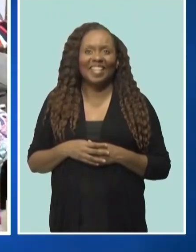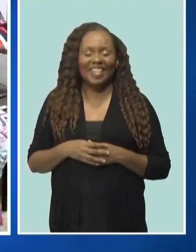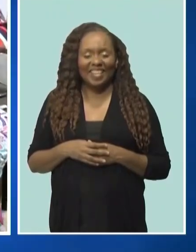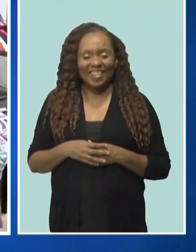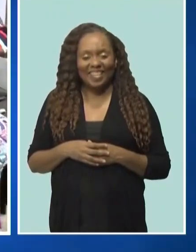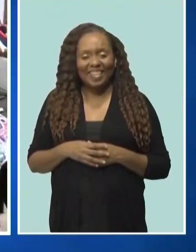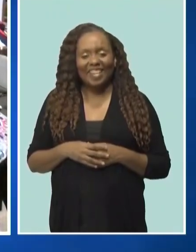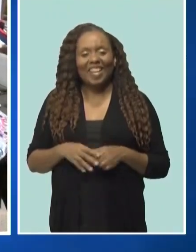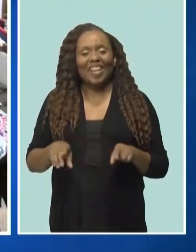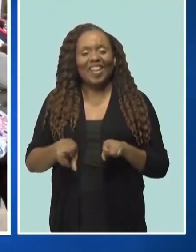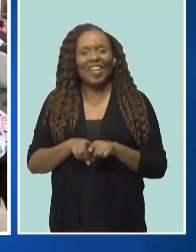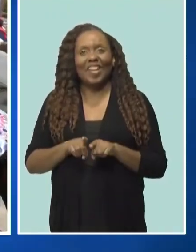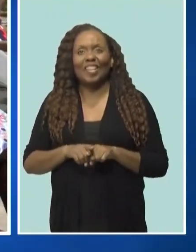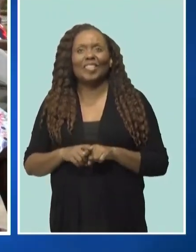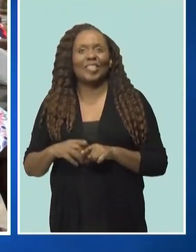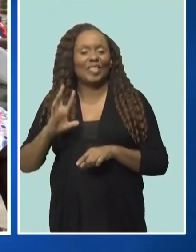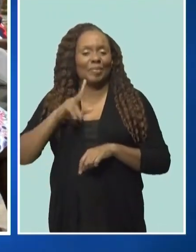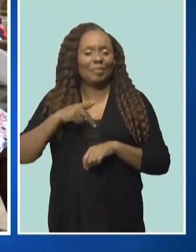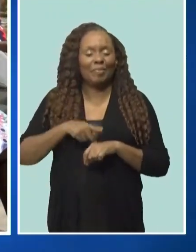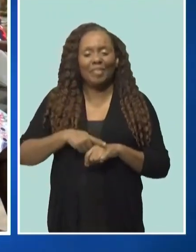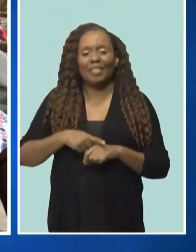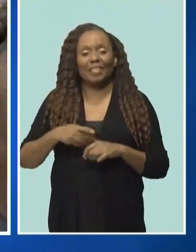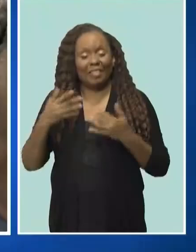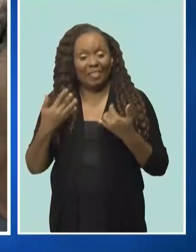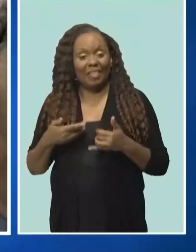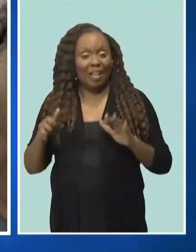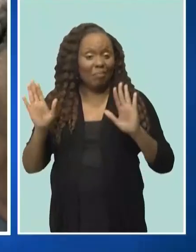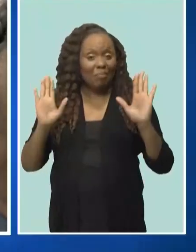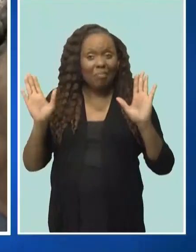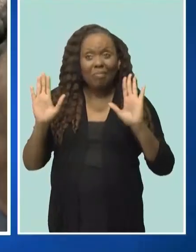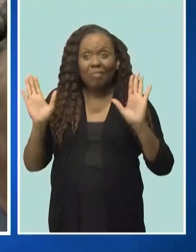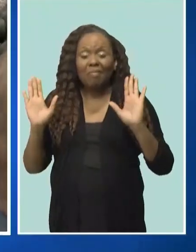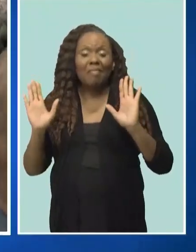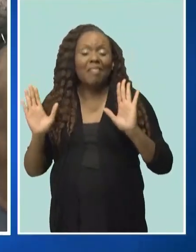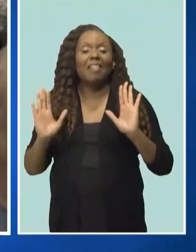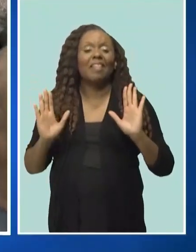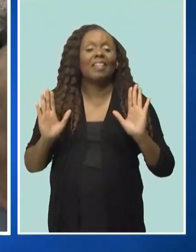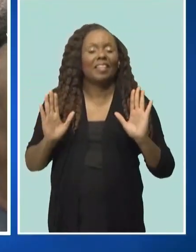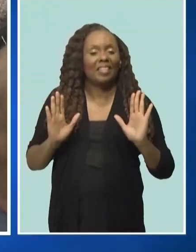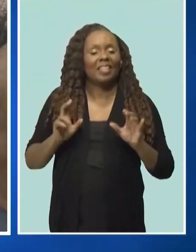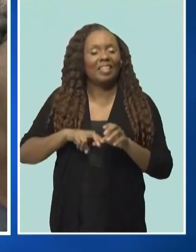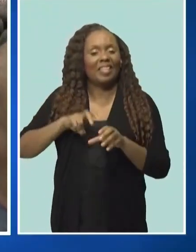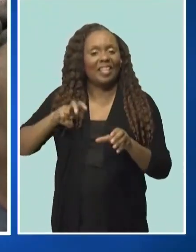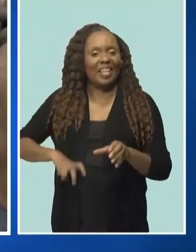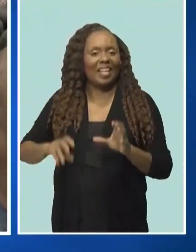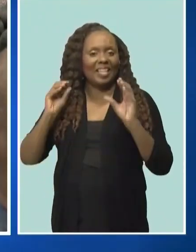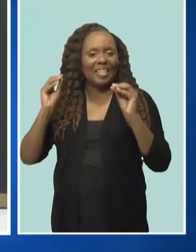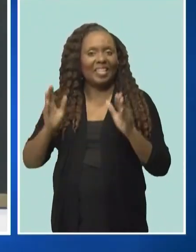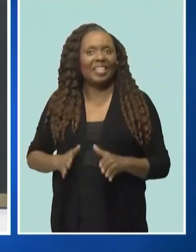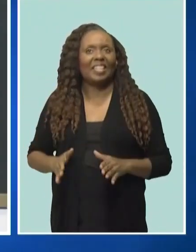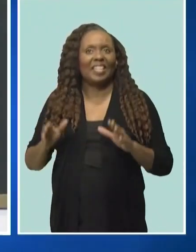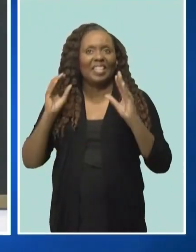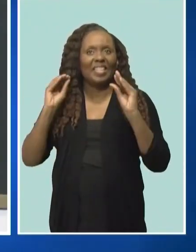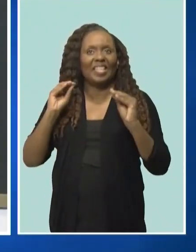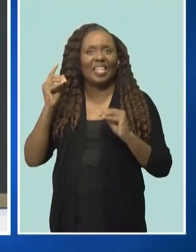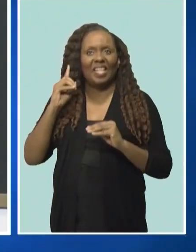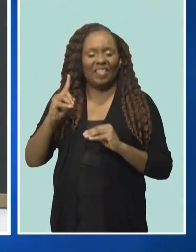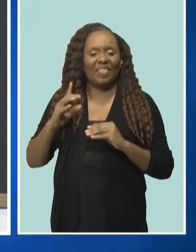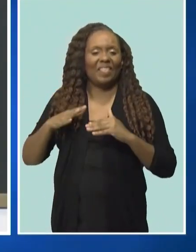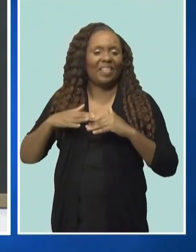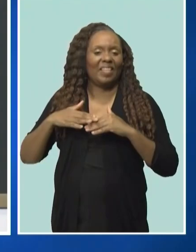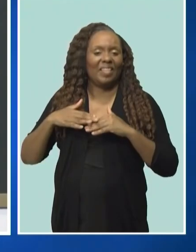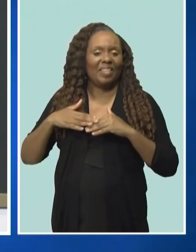It's also an official goodbye for Principal Sonia Barker, who's bowing out of teaching after 40-plus years. I have